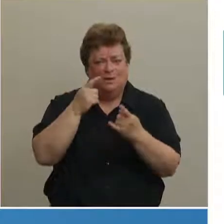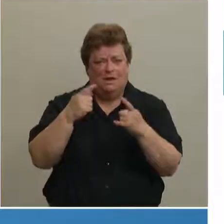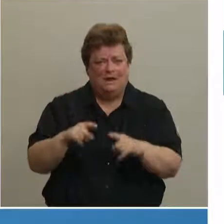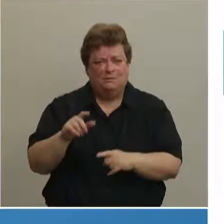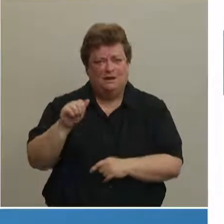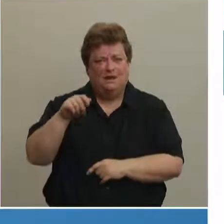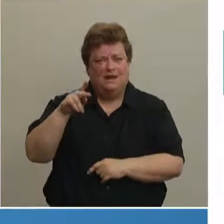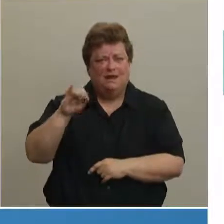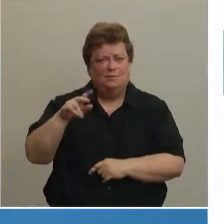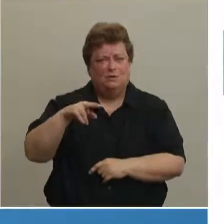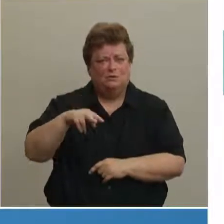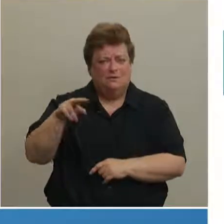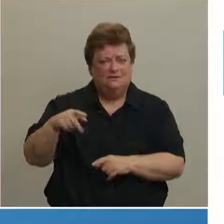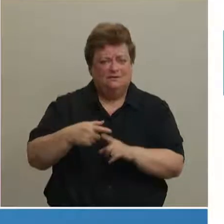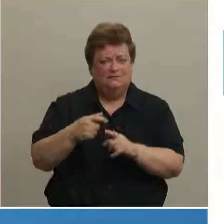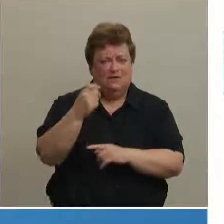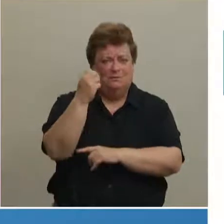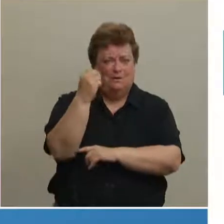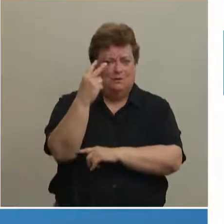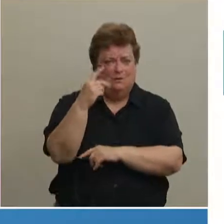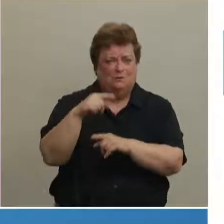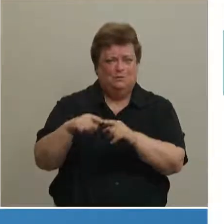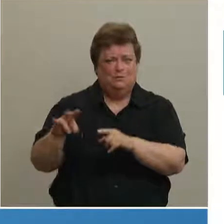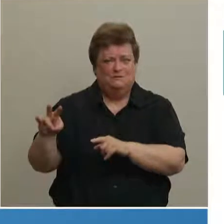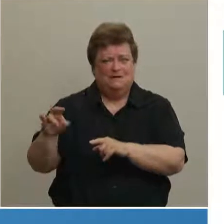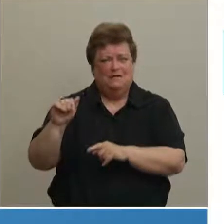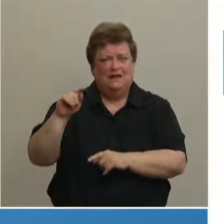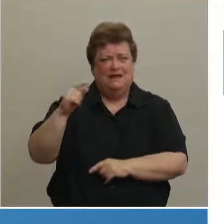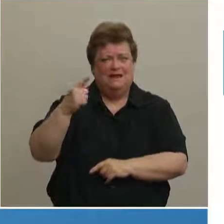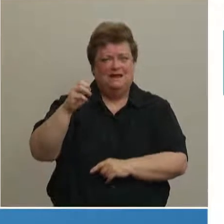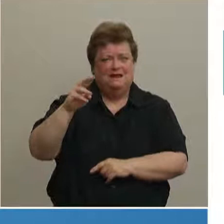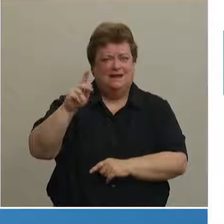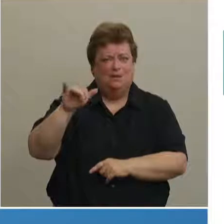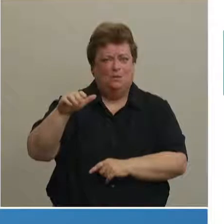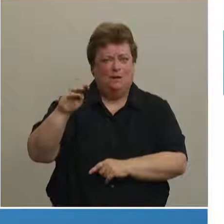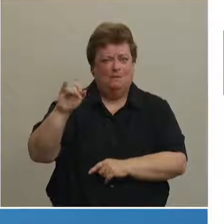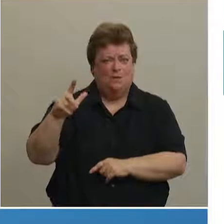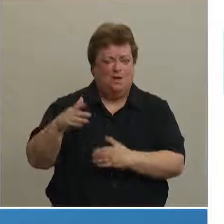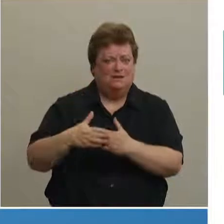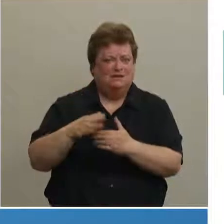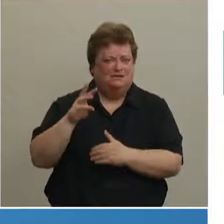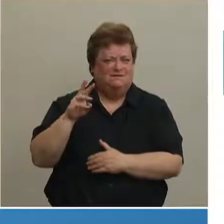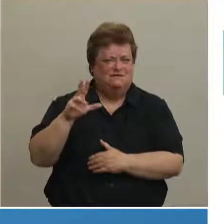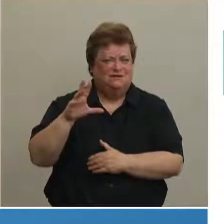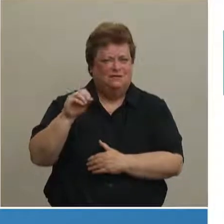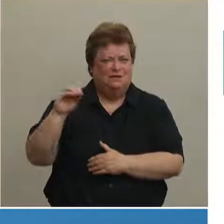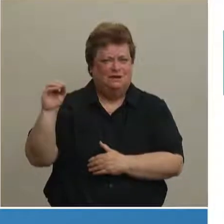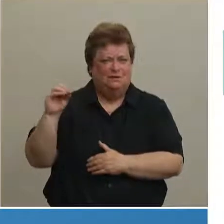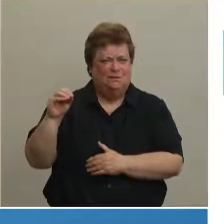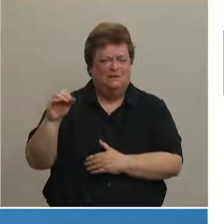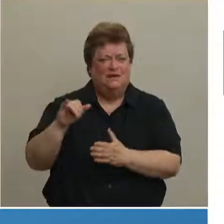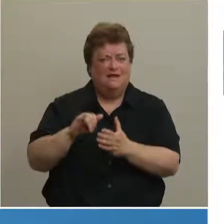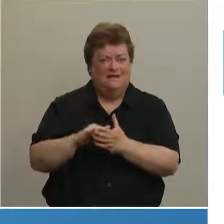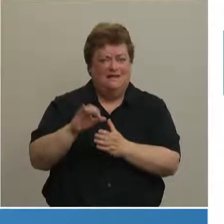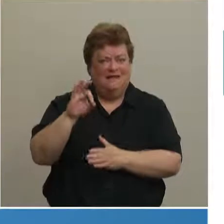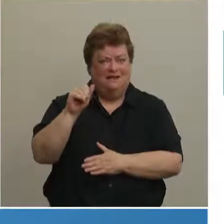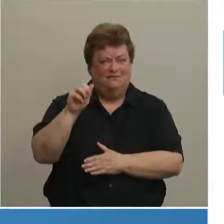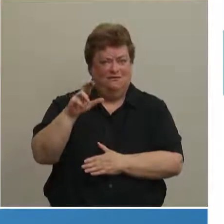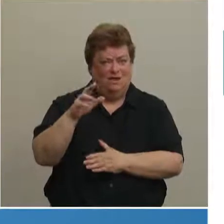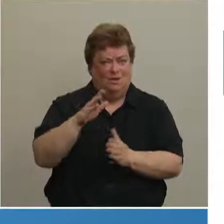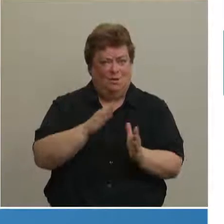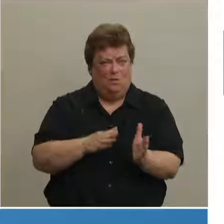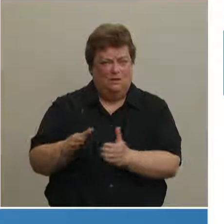April 22nd from noon to 7 p.m. at Gateway Mall near 63rd and O Streets. The career fair organizers expect